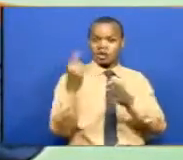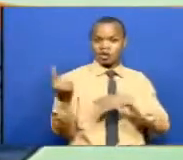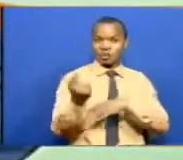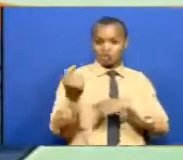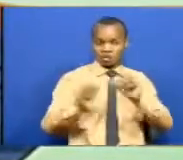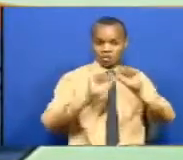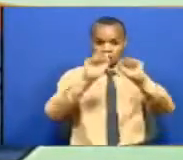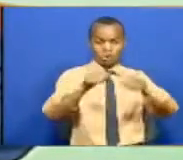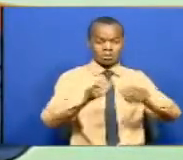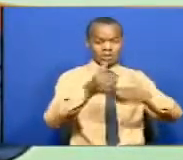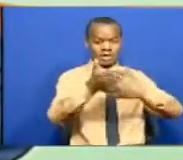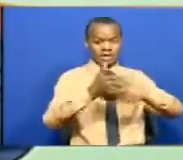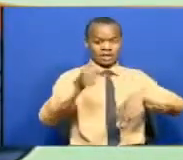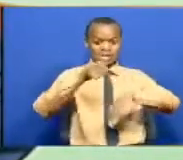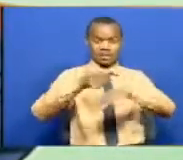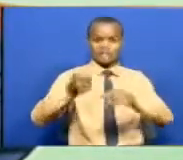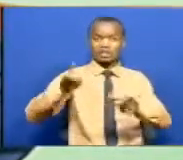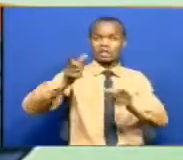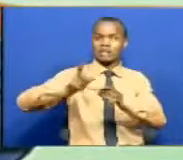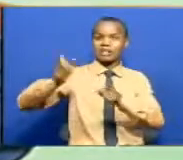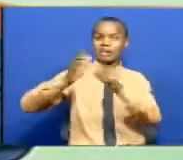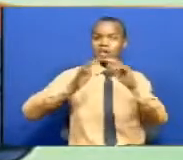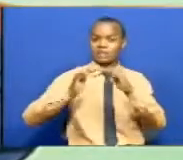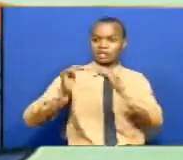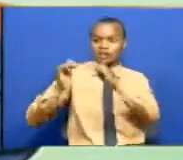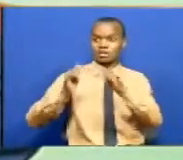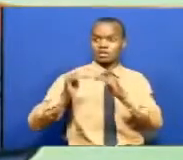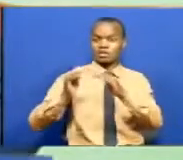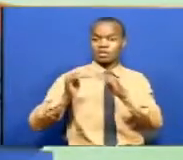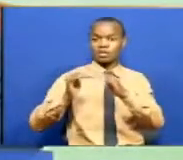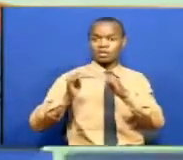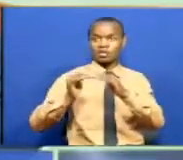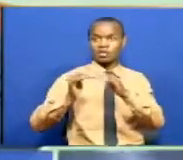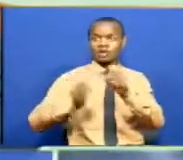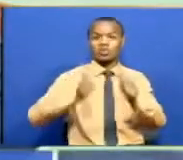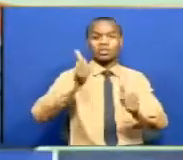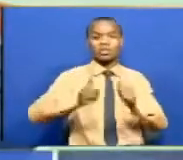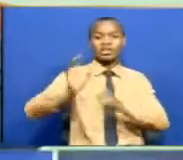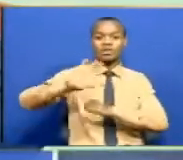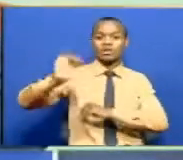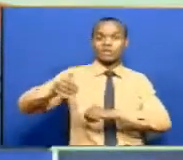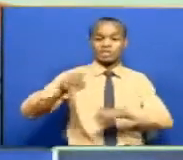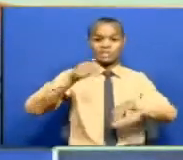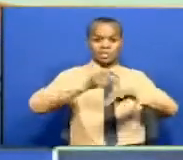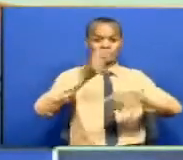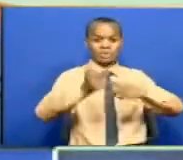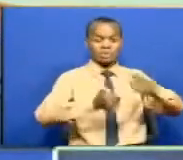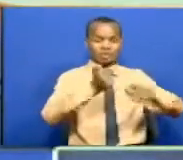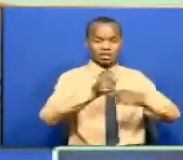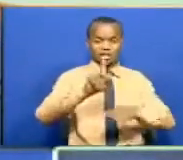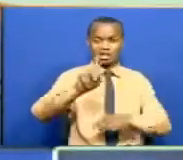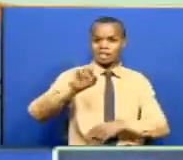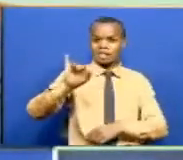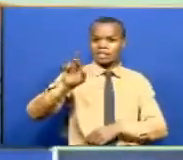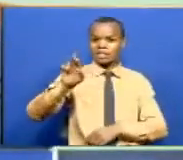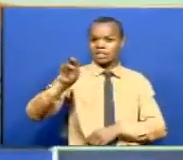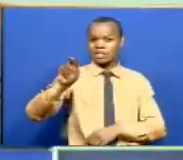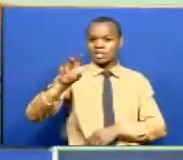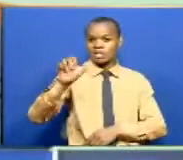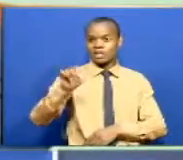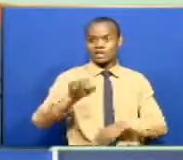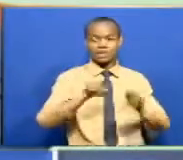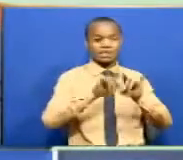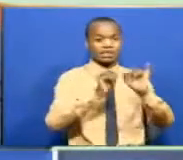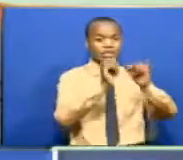closed through an increase in the equitable share allocated to counties going forward. For Kiringai, the new data